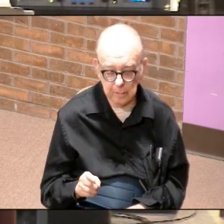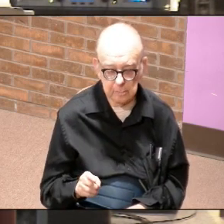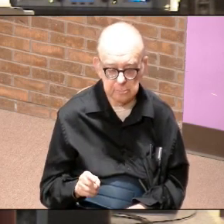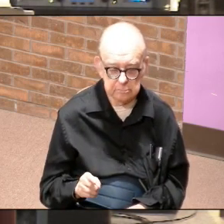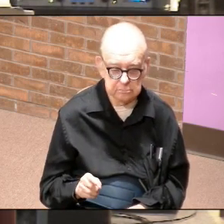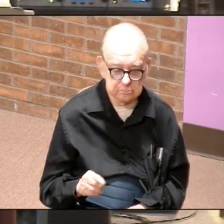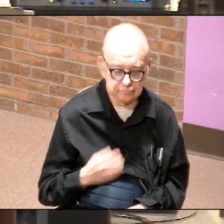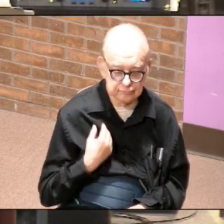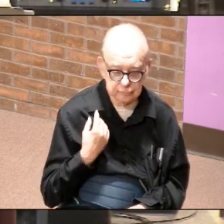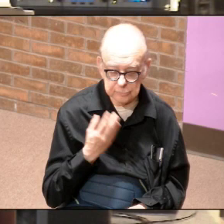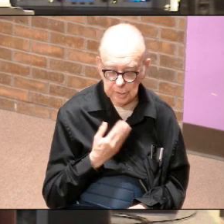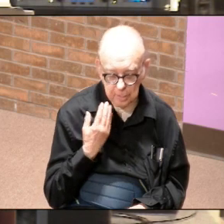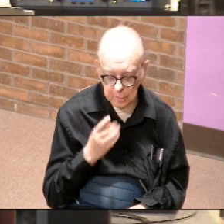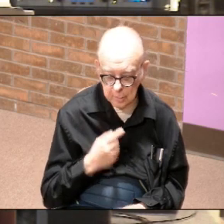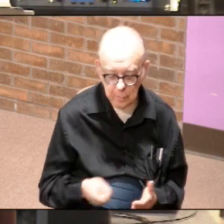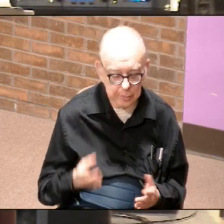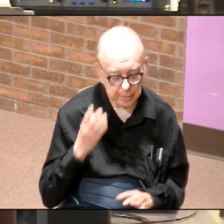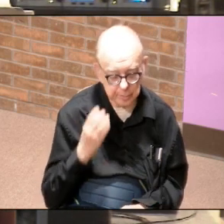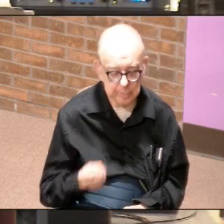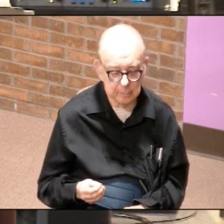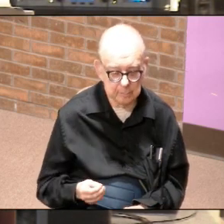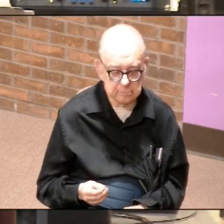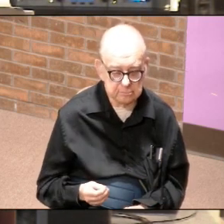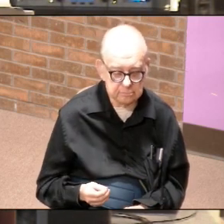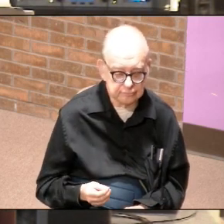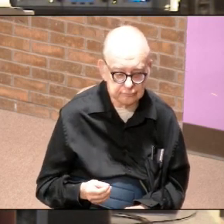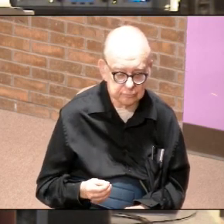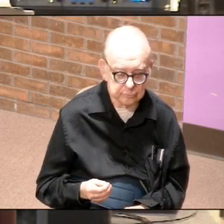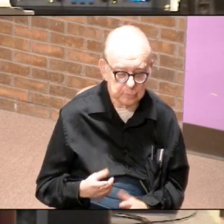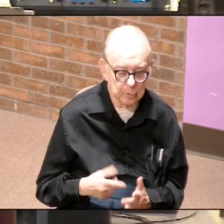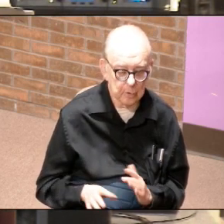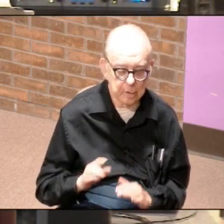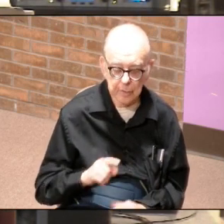We don't know what they're going through. We don't know what they're feeling.